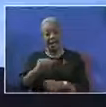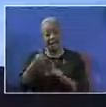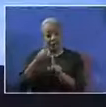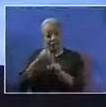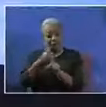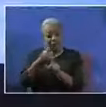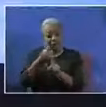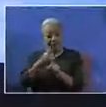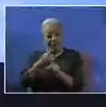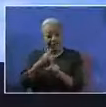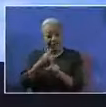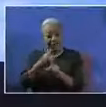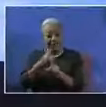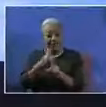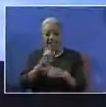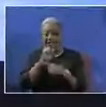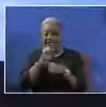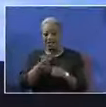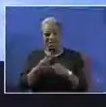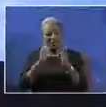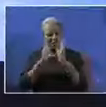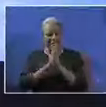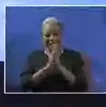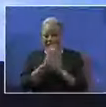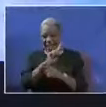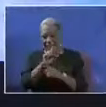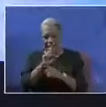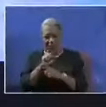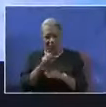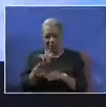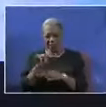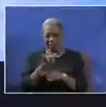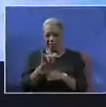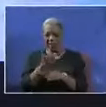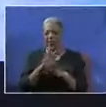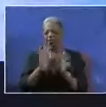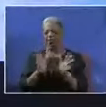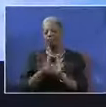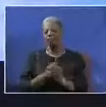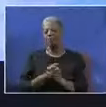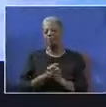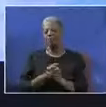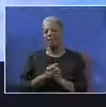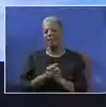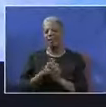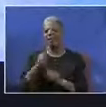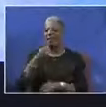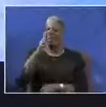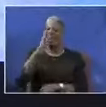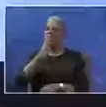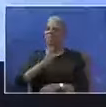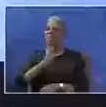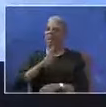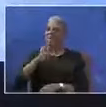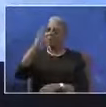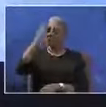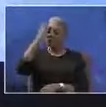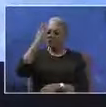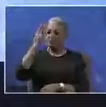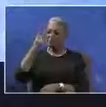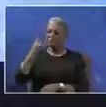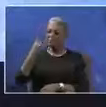don't ask questions like, God, why do bad things happen to good